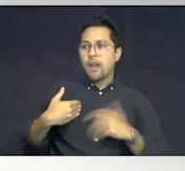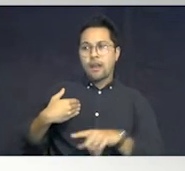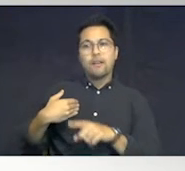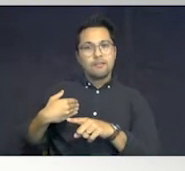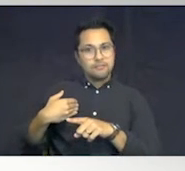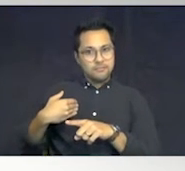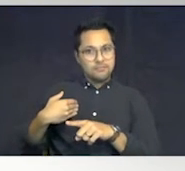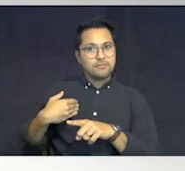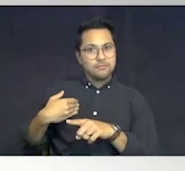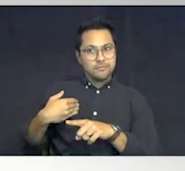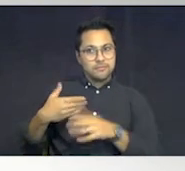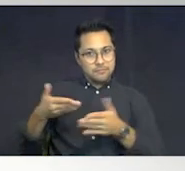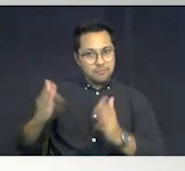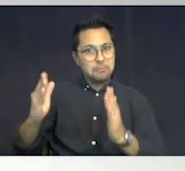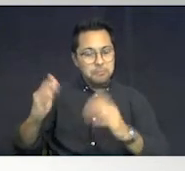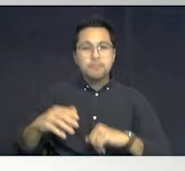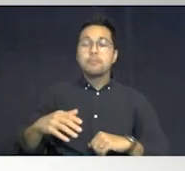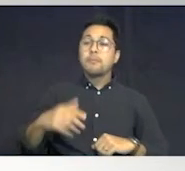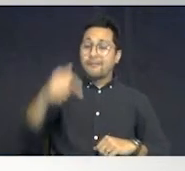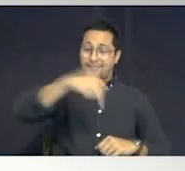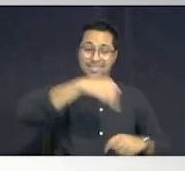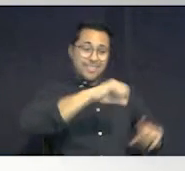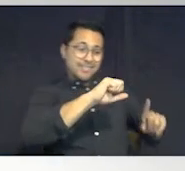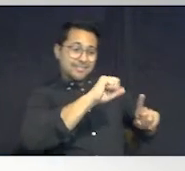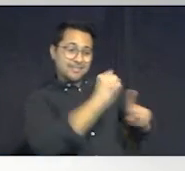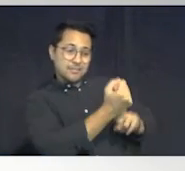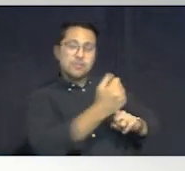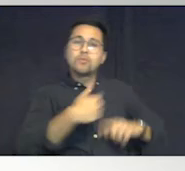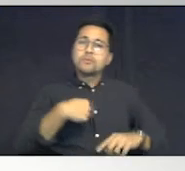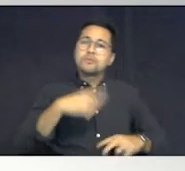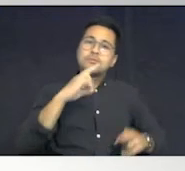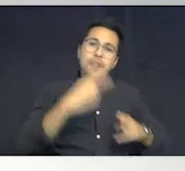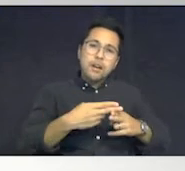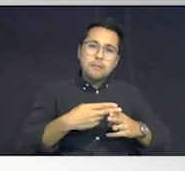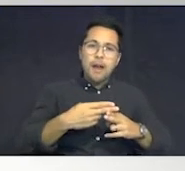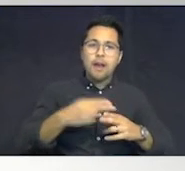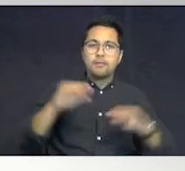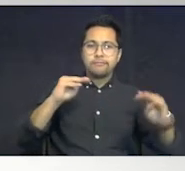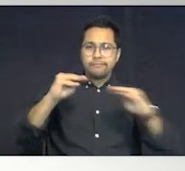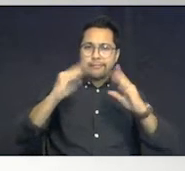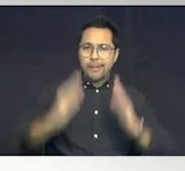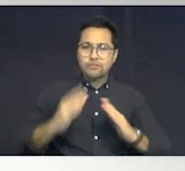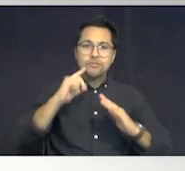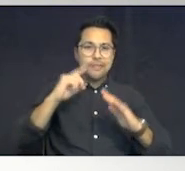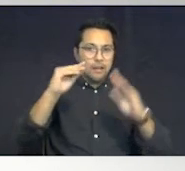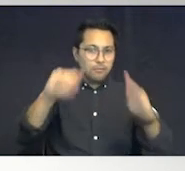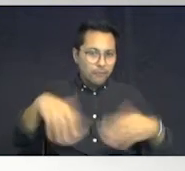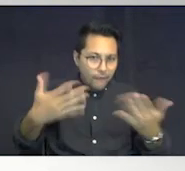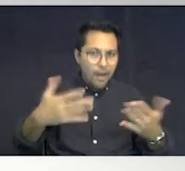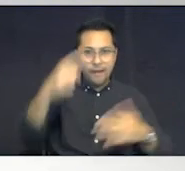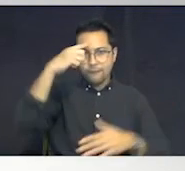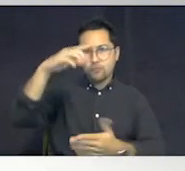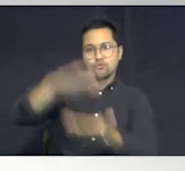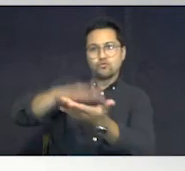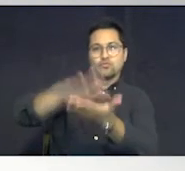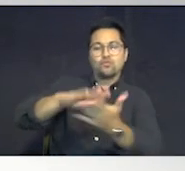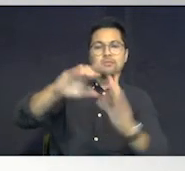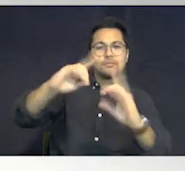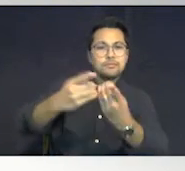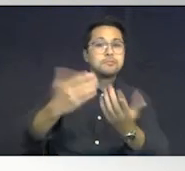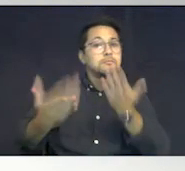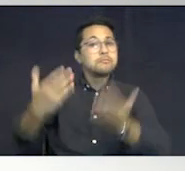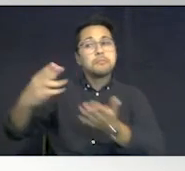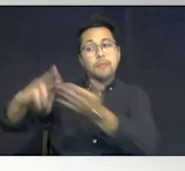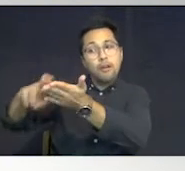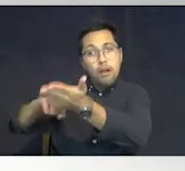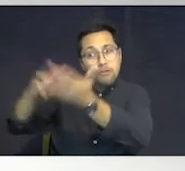for this stage, we're talking about mediation models that are offered at the school district level. So a school district may contract or